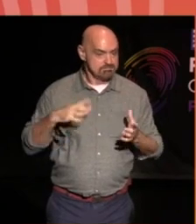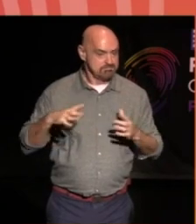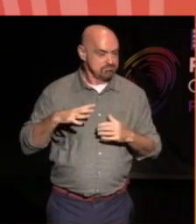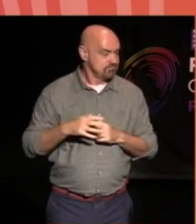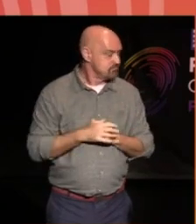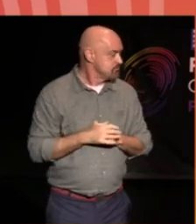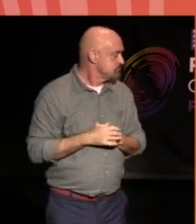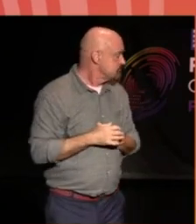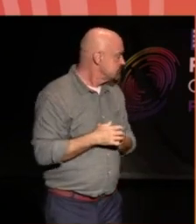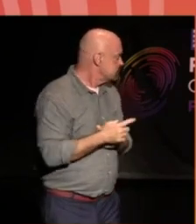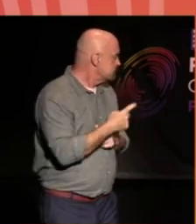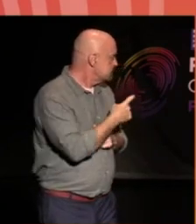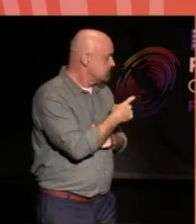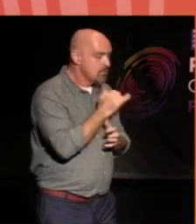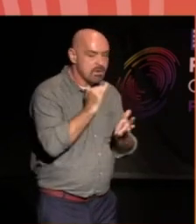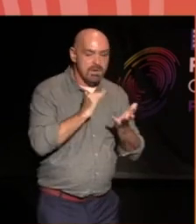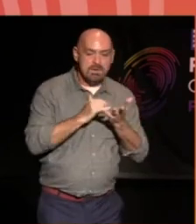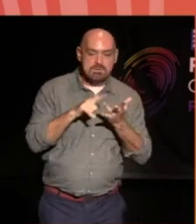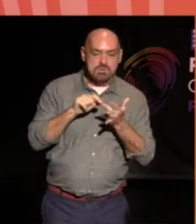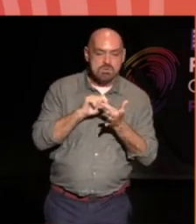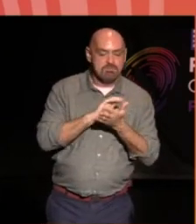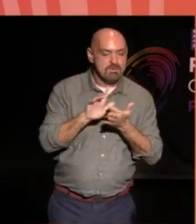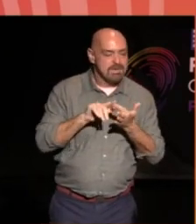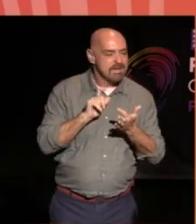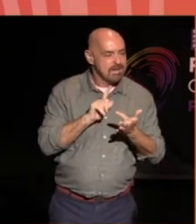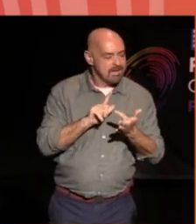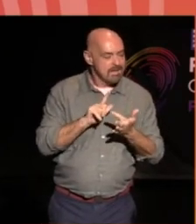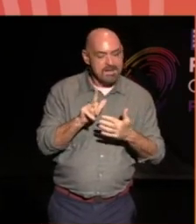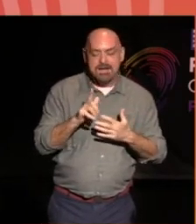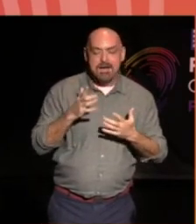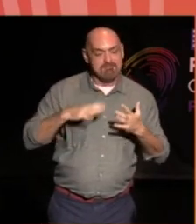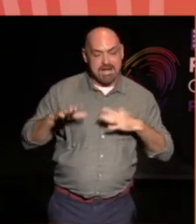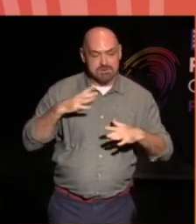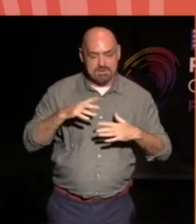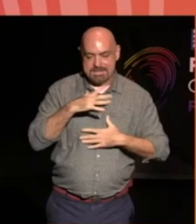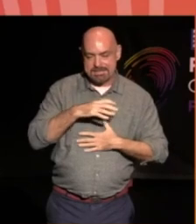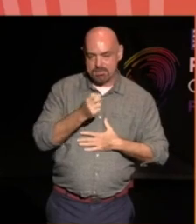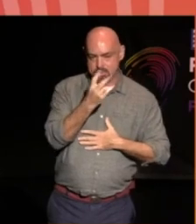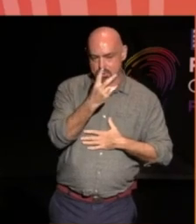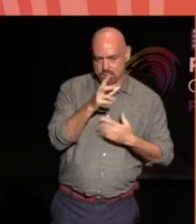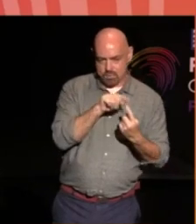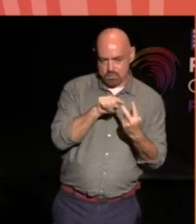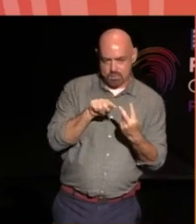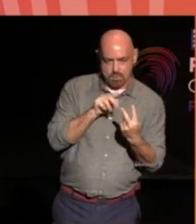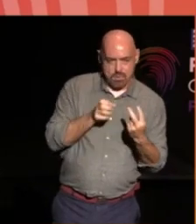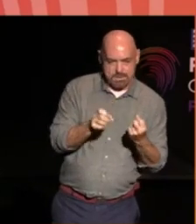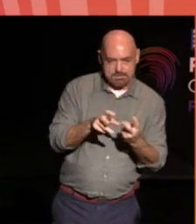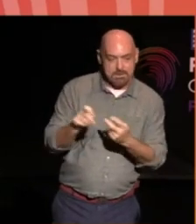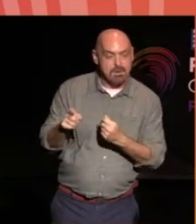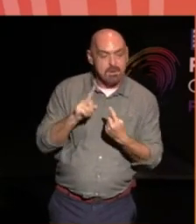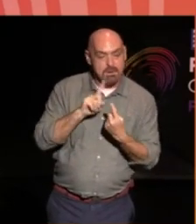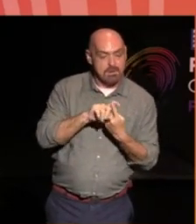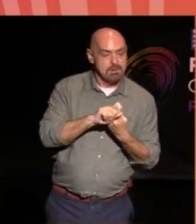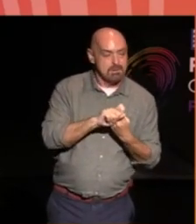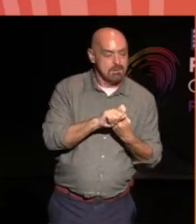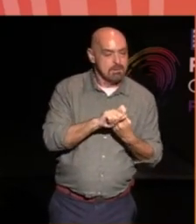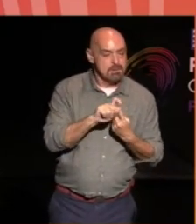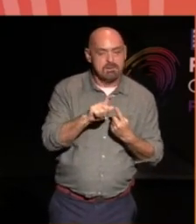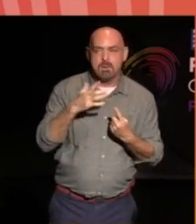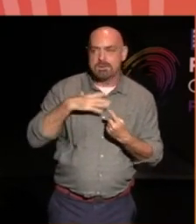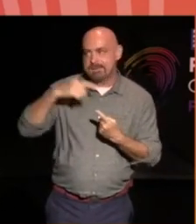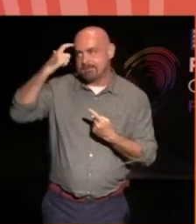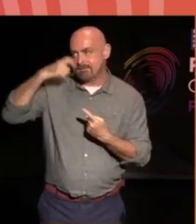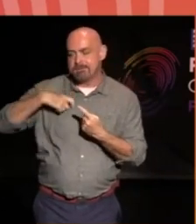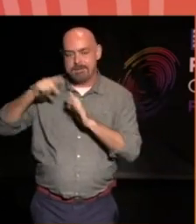Sophie. I mean, certainly in terms of fashion, it's kind of needs to be a two-pronged attack. So on the one hand, we need